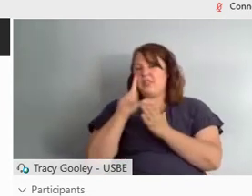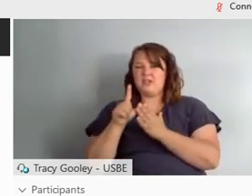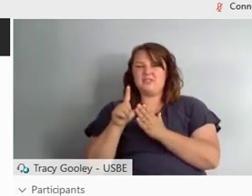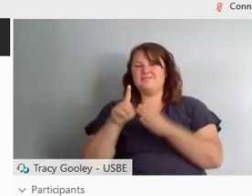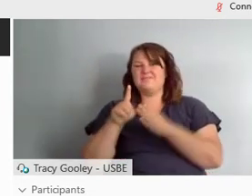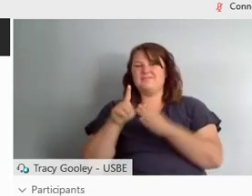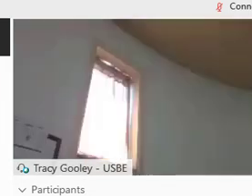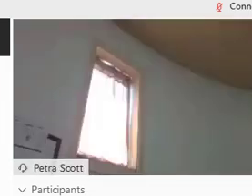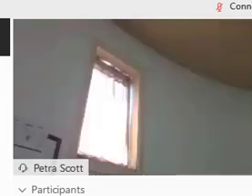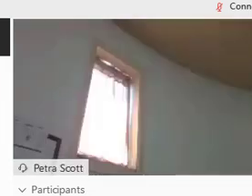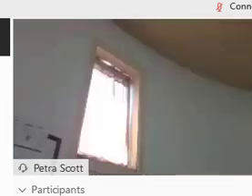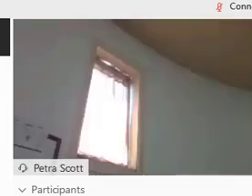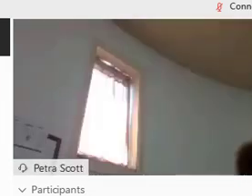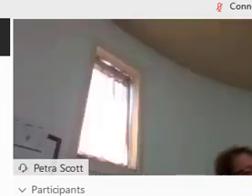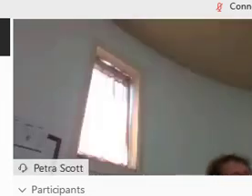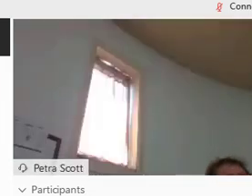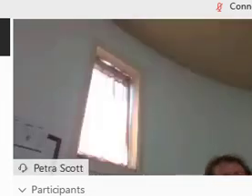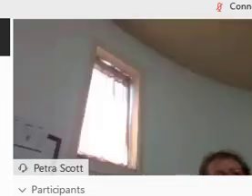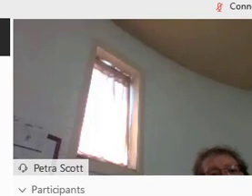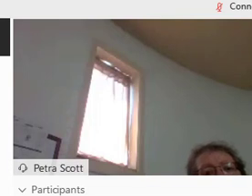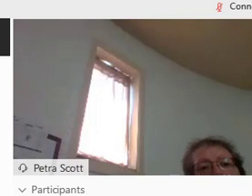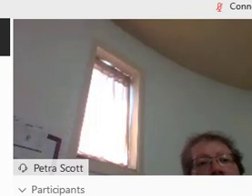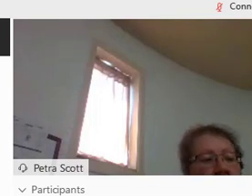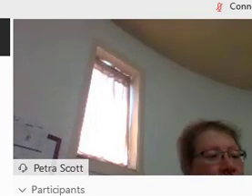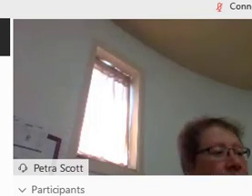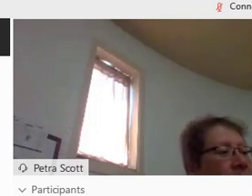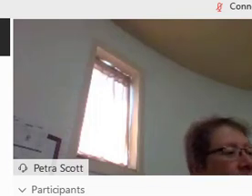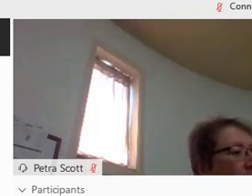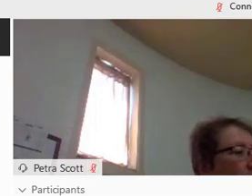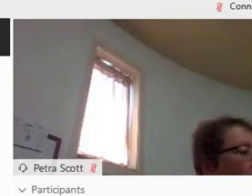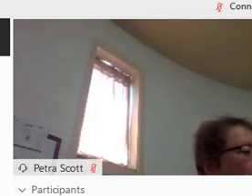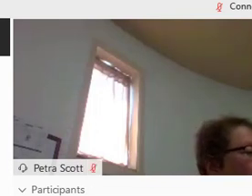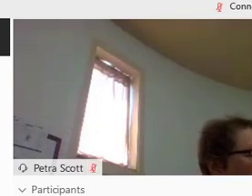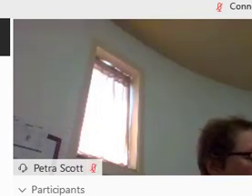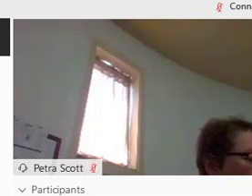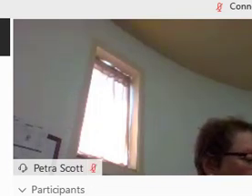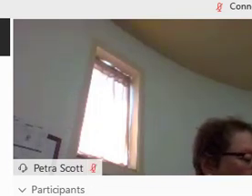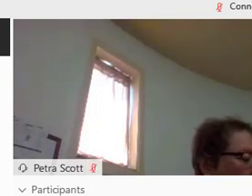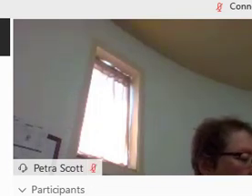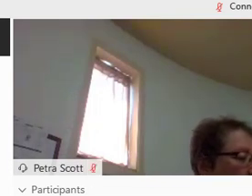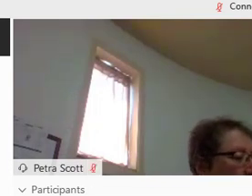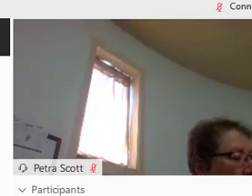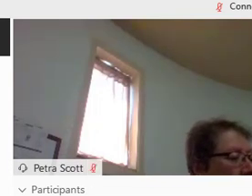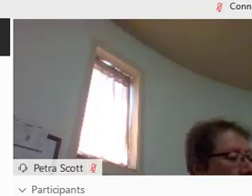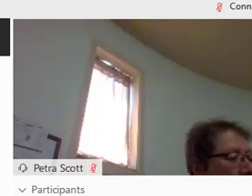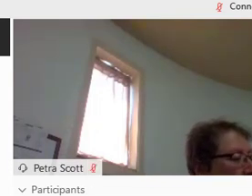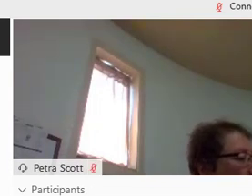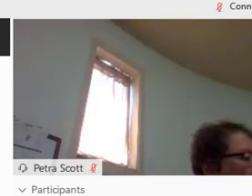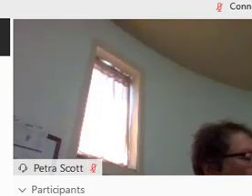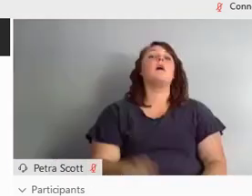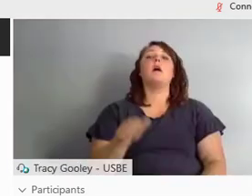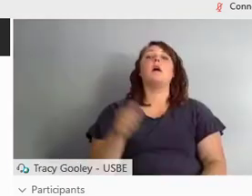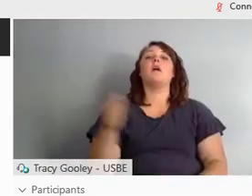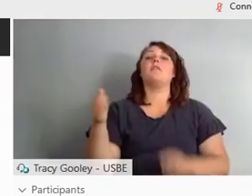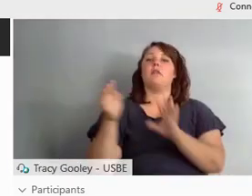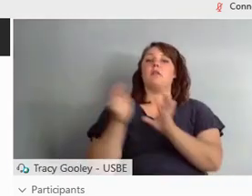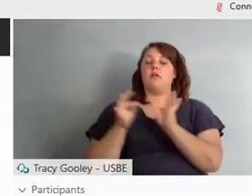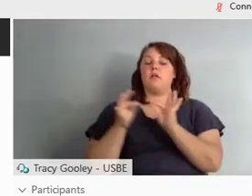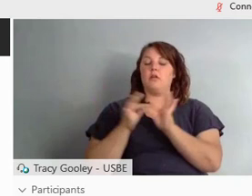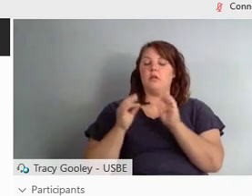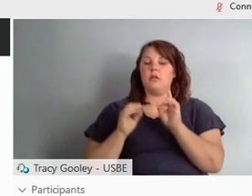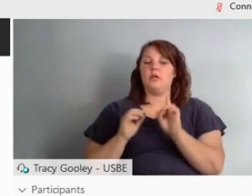there yet, so we're still in that not yet emerging. So that's my plans for entry. Another thing is